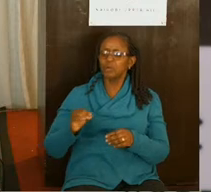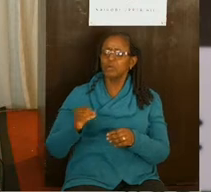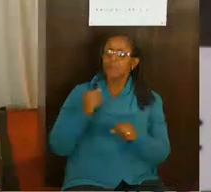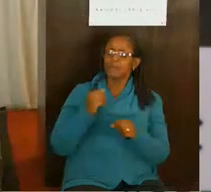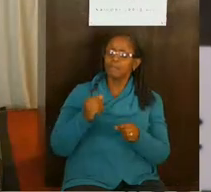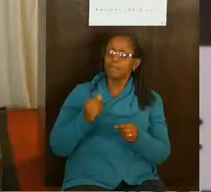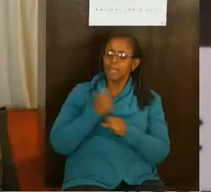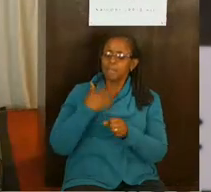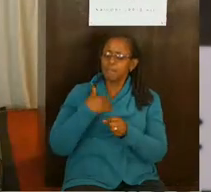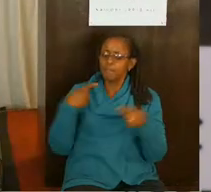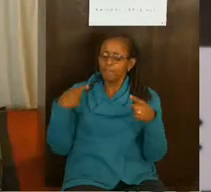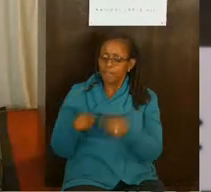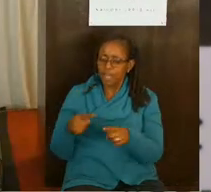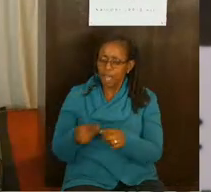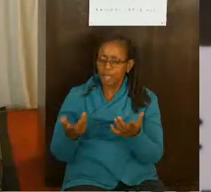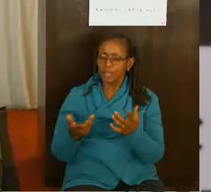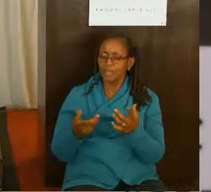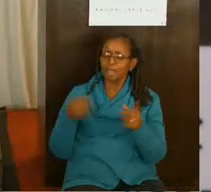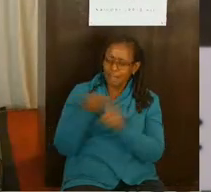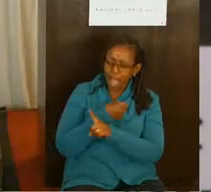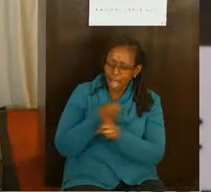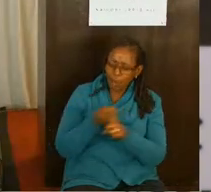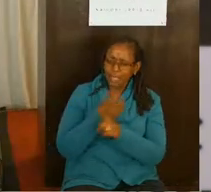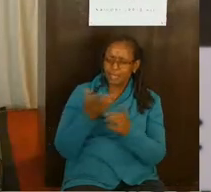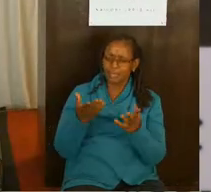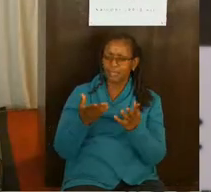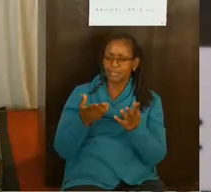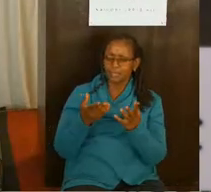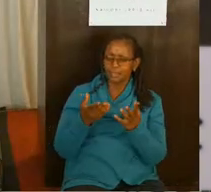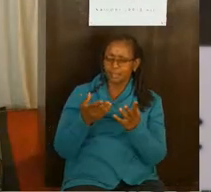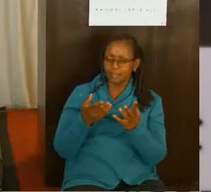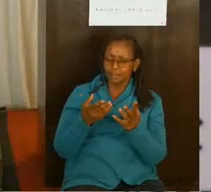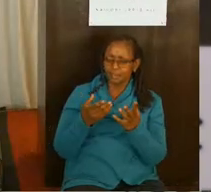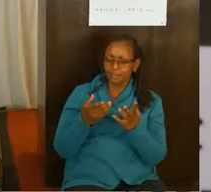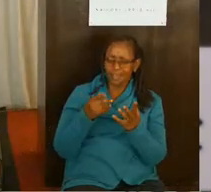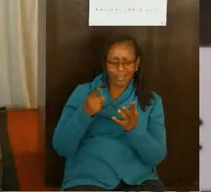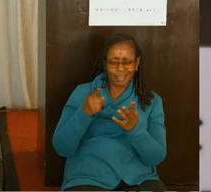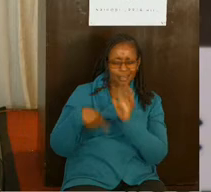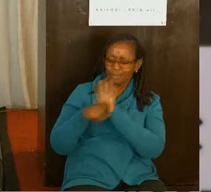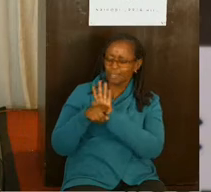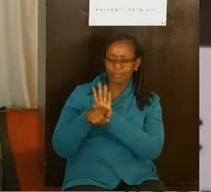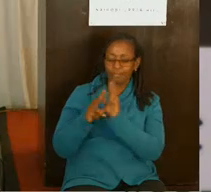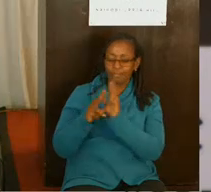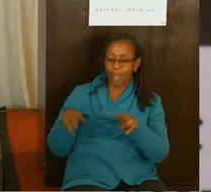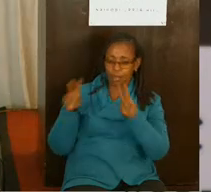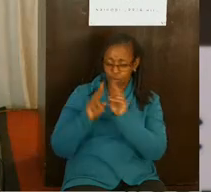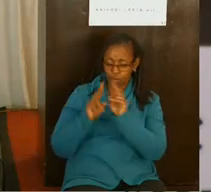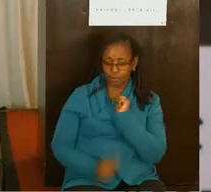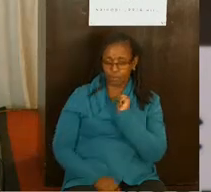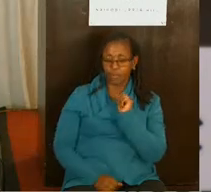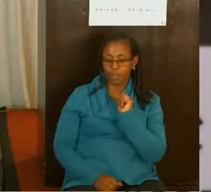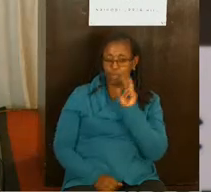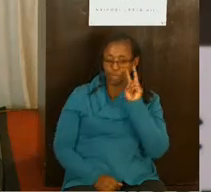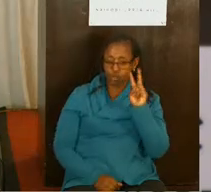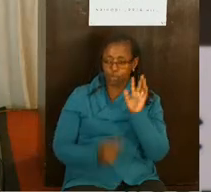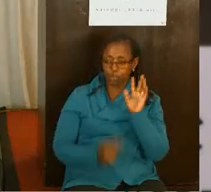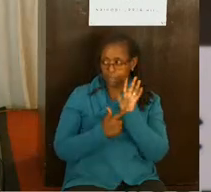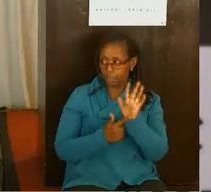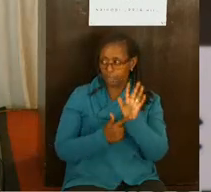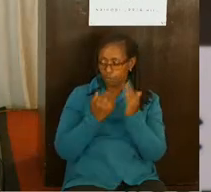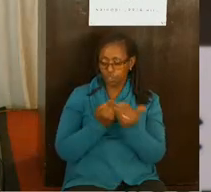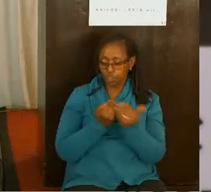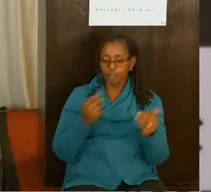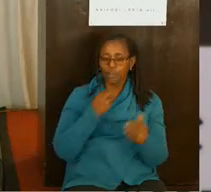fear and violence and unethical Behavior now I had two two examples of children's